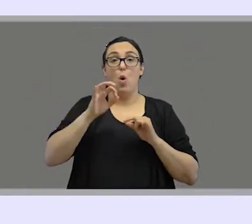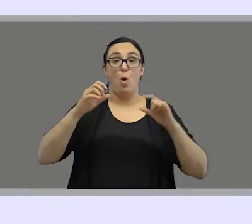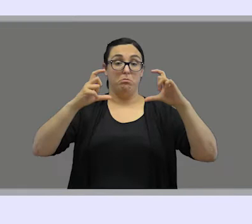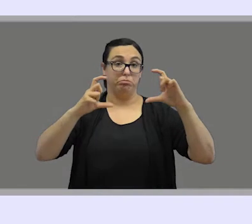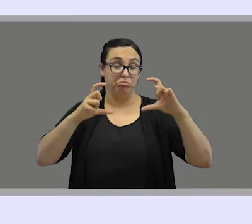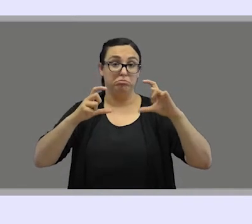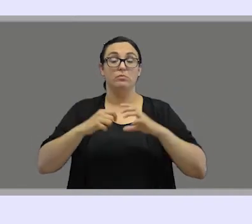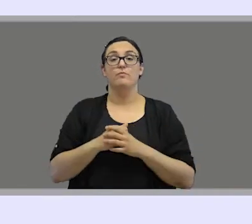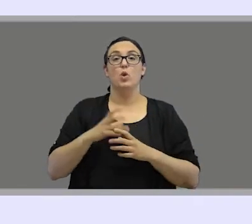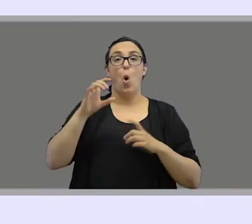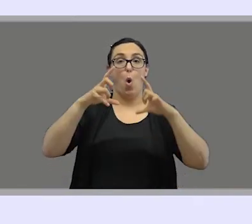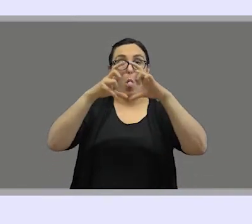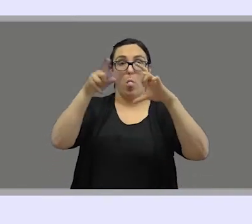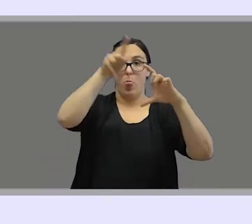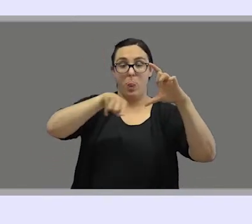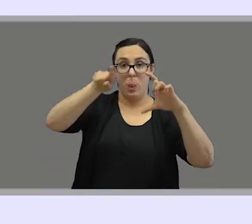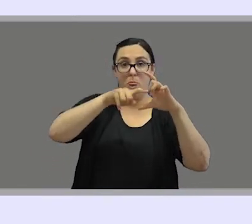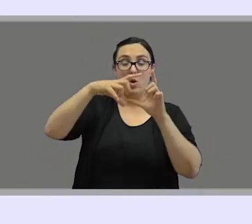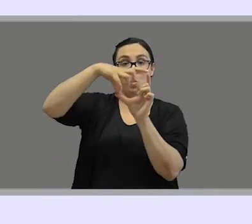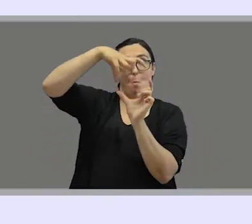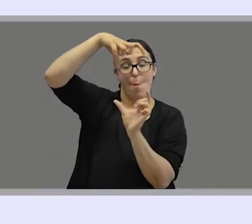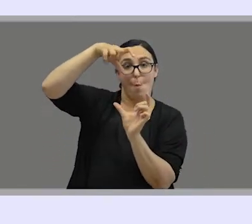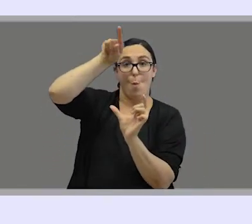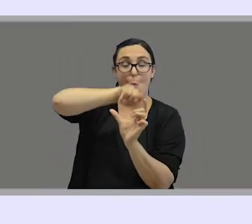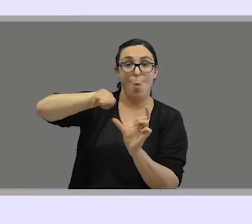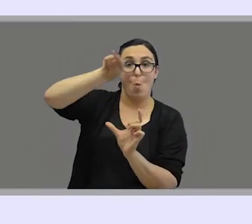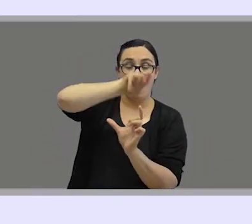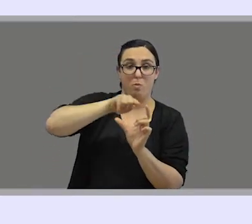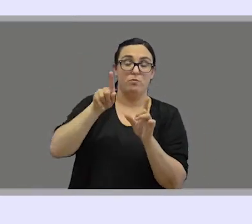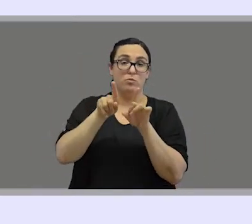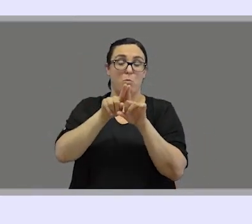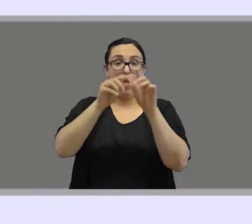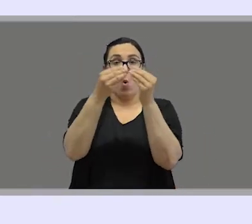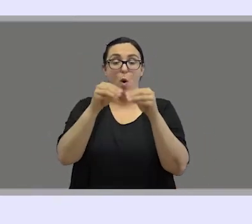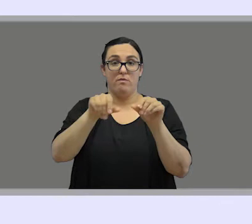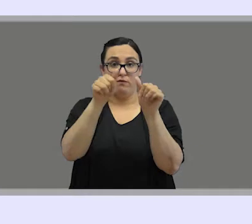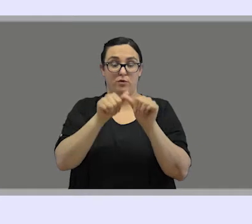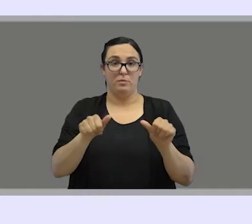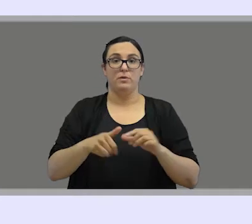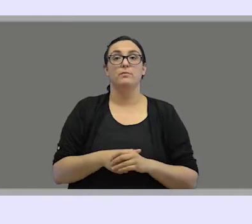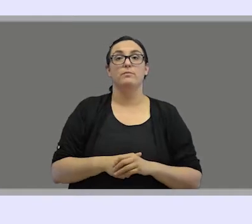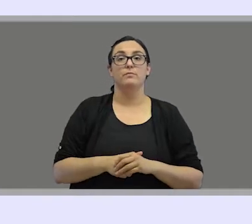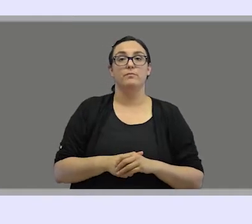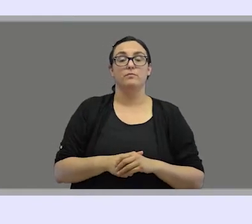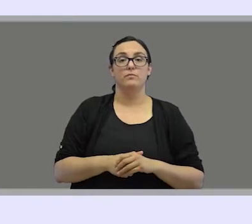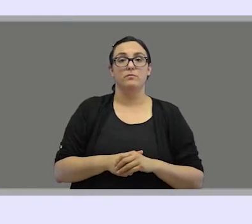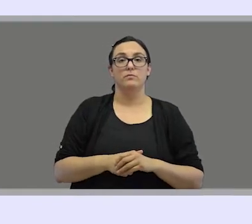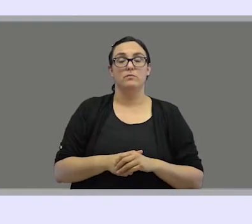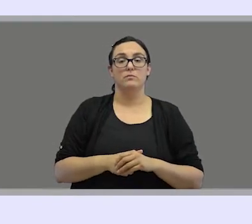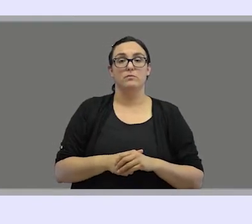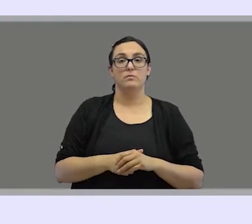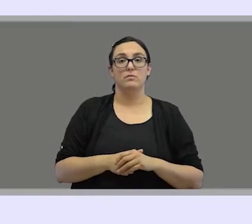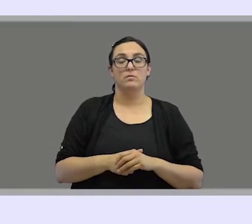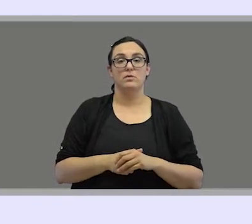rectangular, or circular, or even an oval or an egg shape. As we can see, for